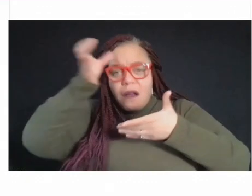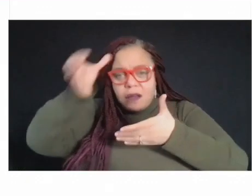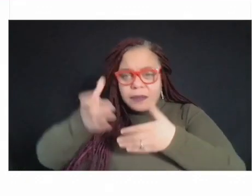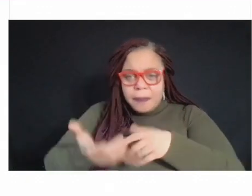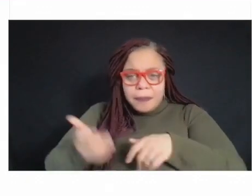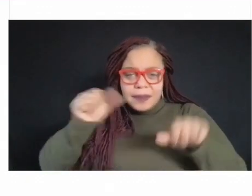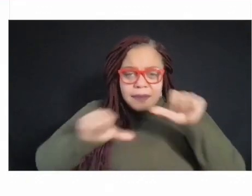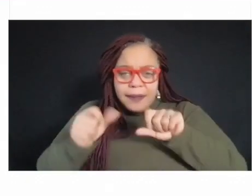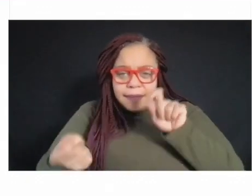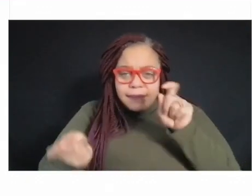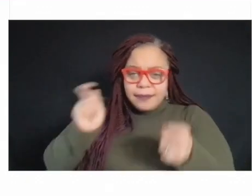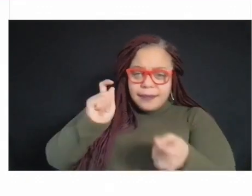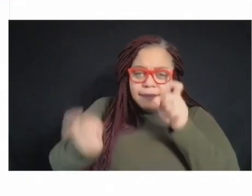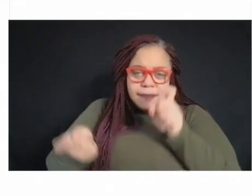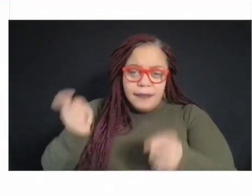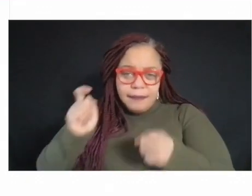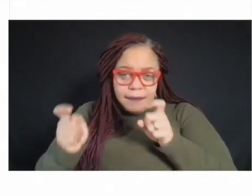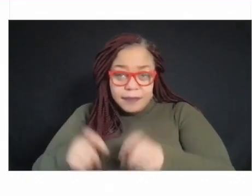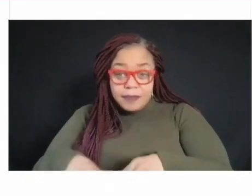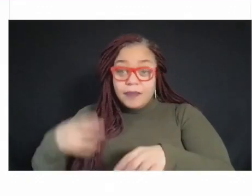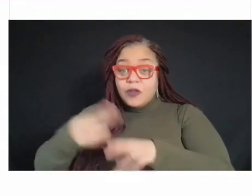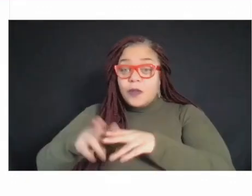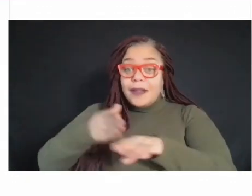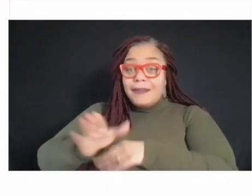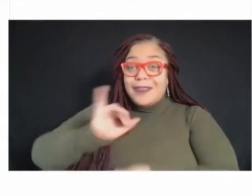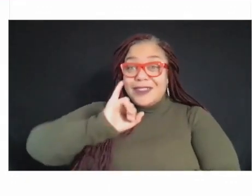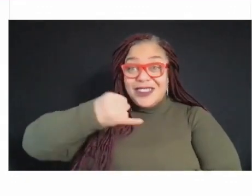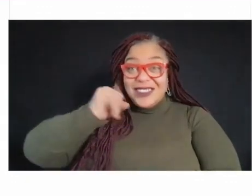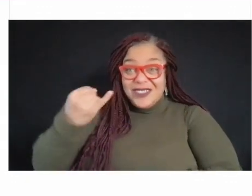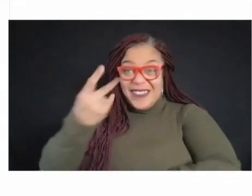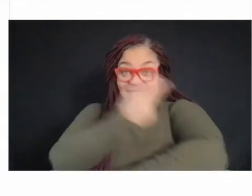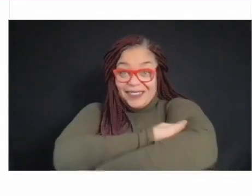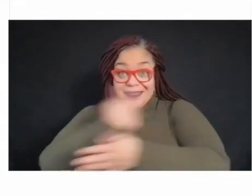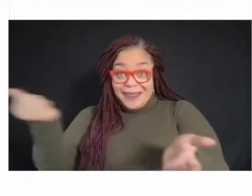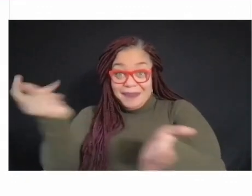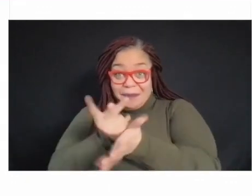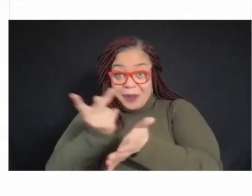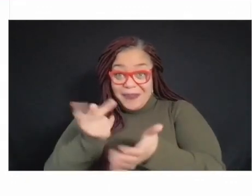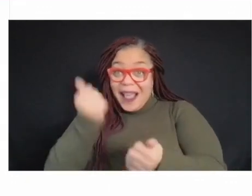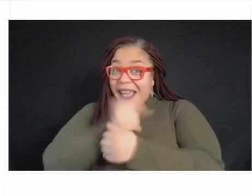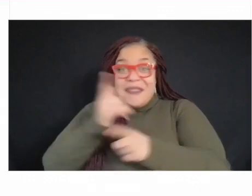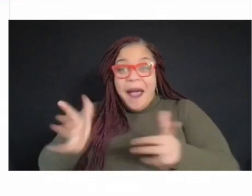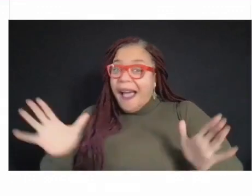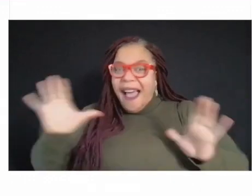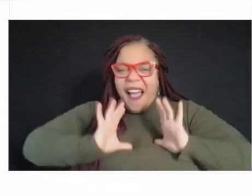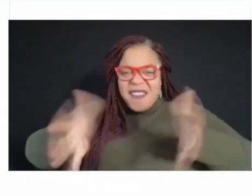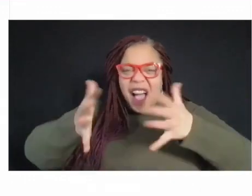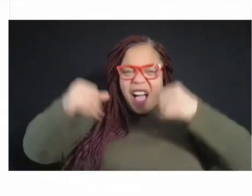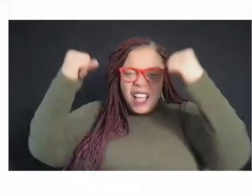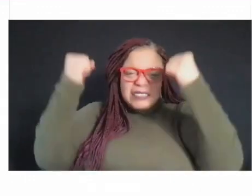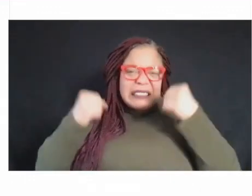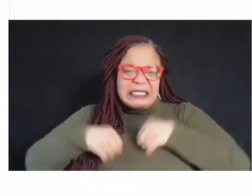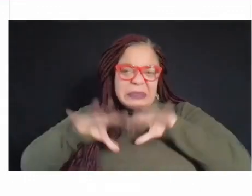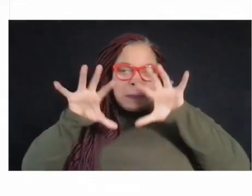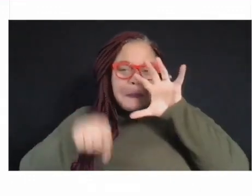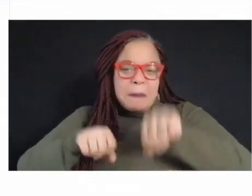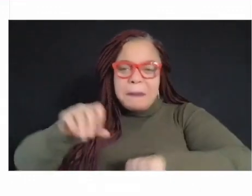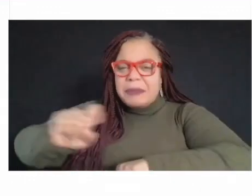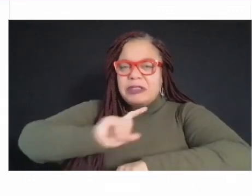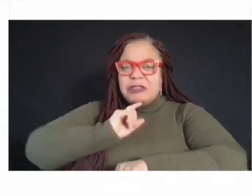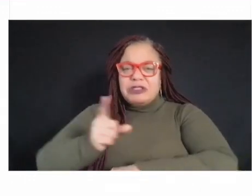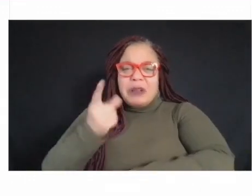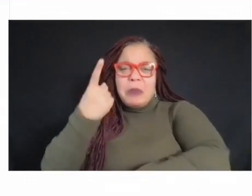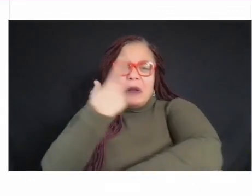vaccine was approved, everyone jumped on board. It was a 1-dose vaccine. Yeah, you're right. It wasn't quite as good as the mRNA vaccines, as